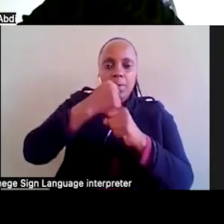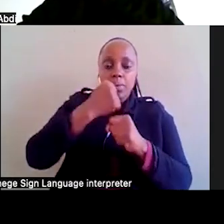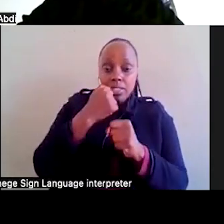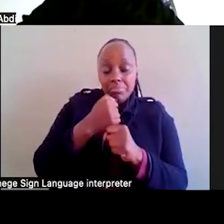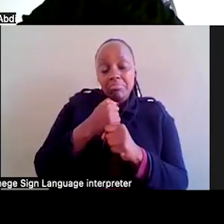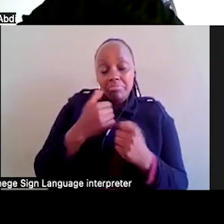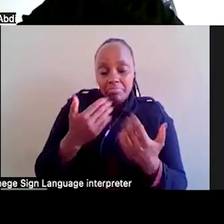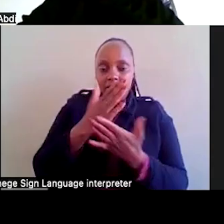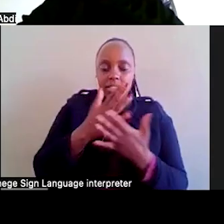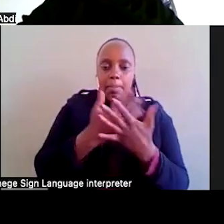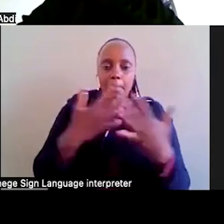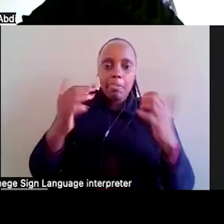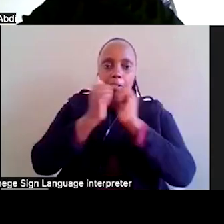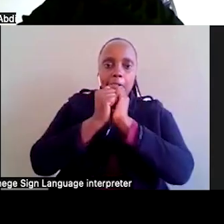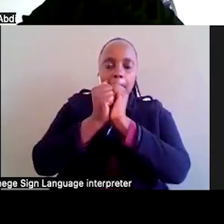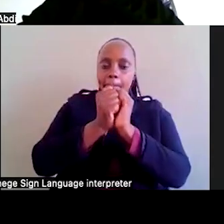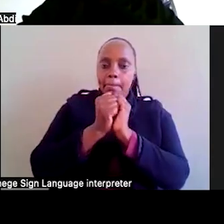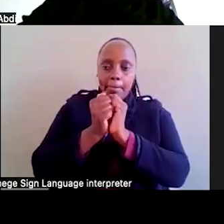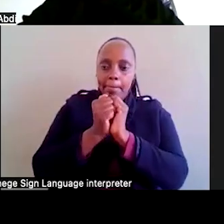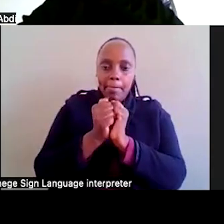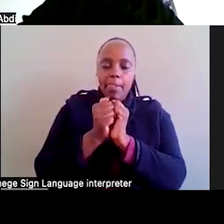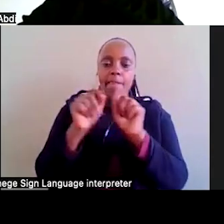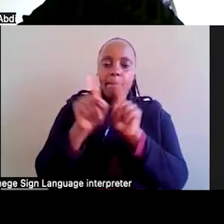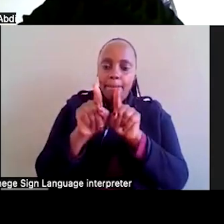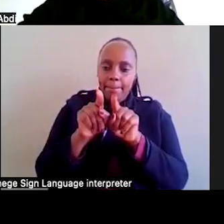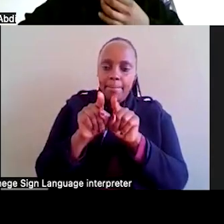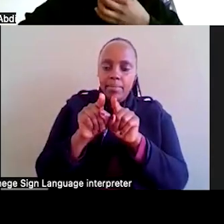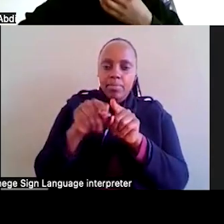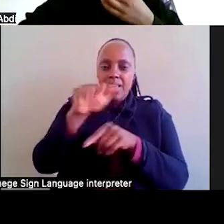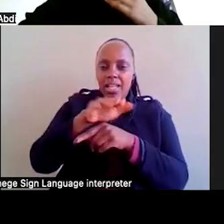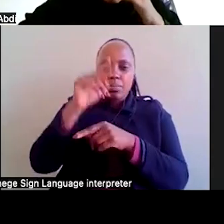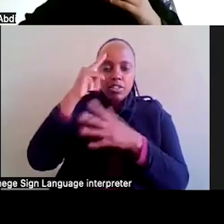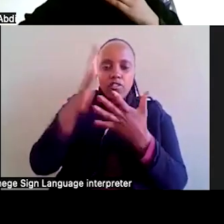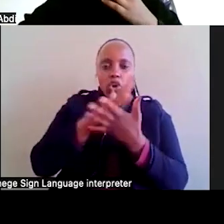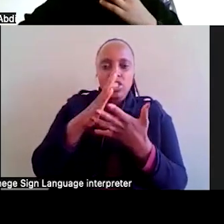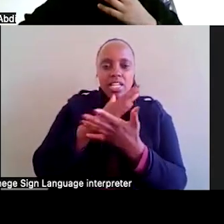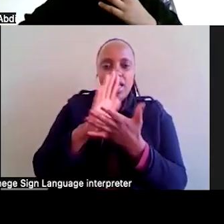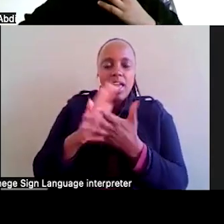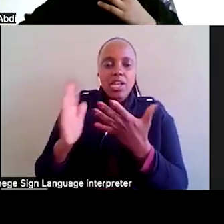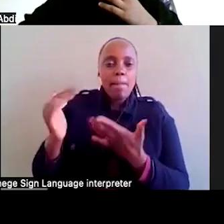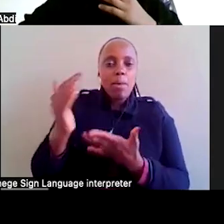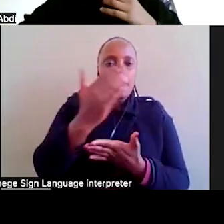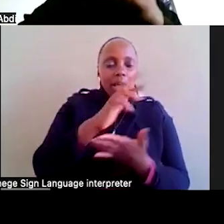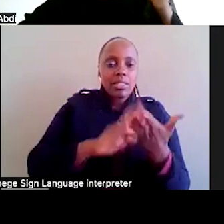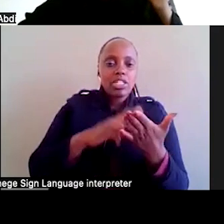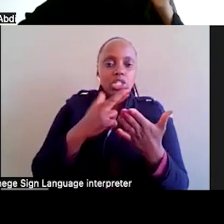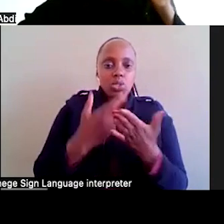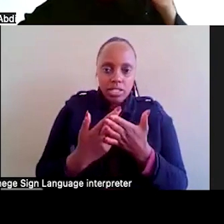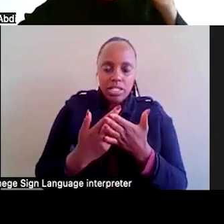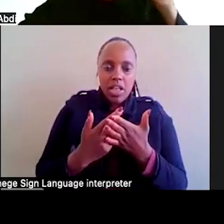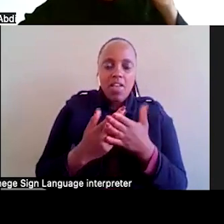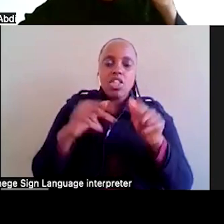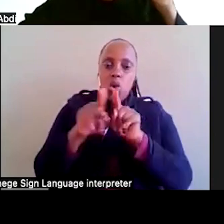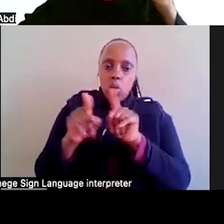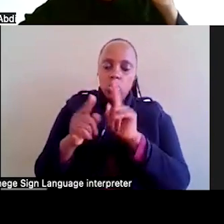some things together, and also, a space for sharing and mobilizing resources.